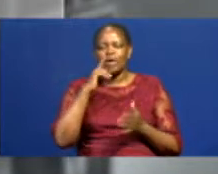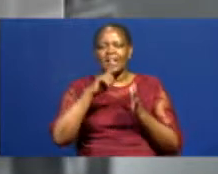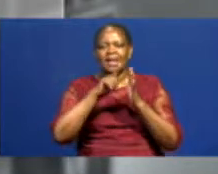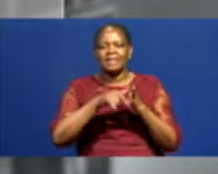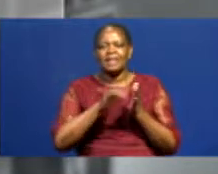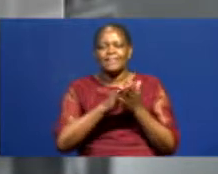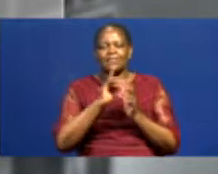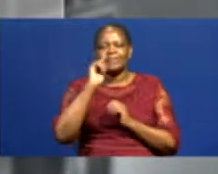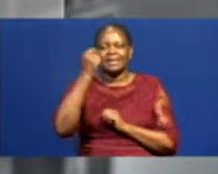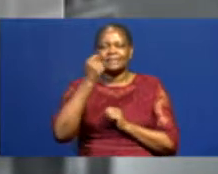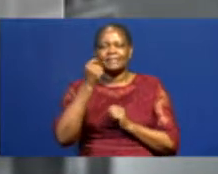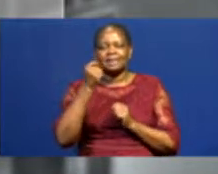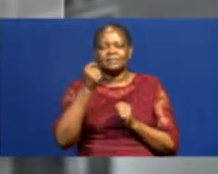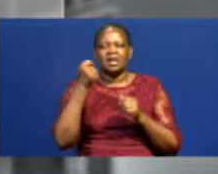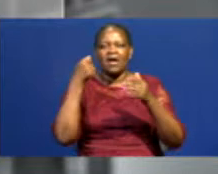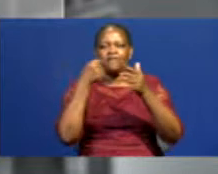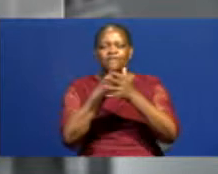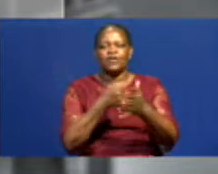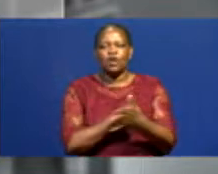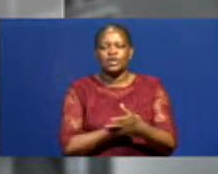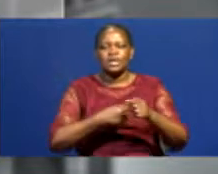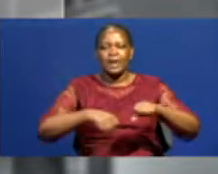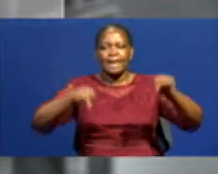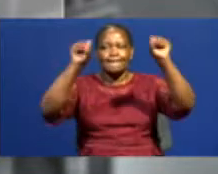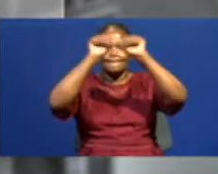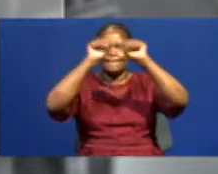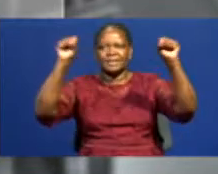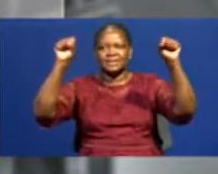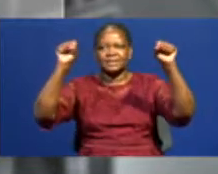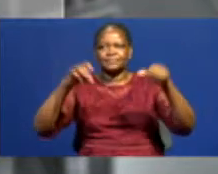become Kenya's founding president.